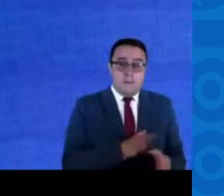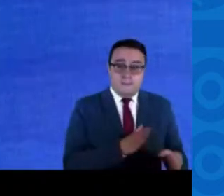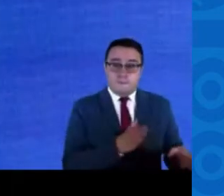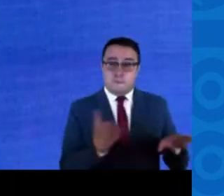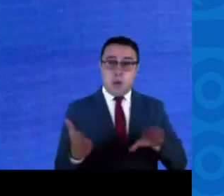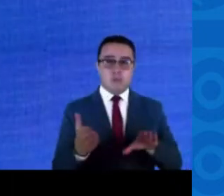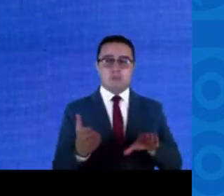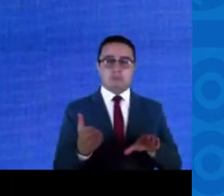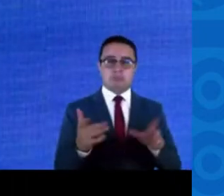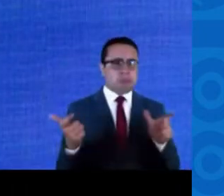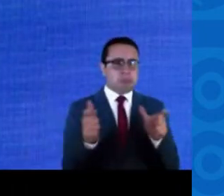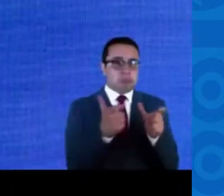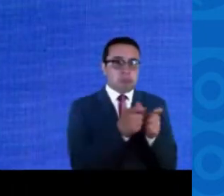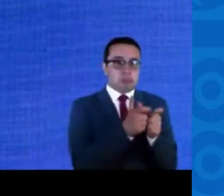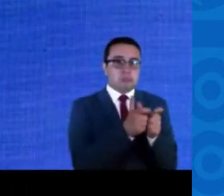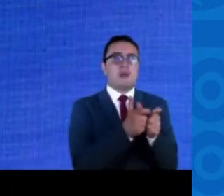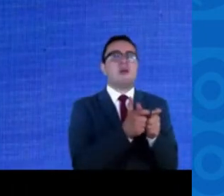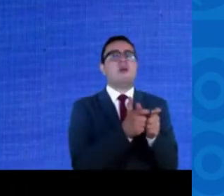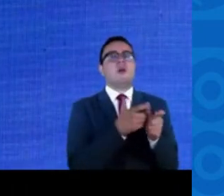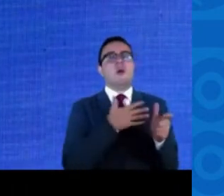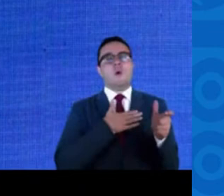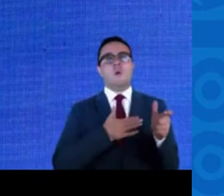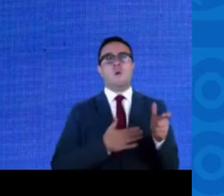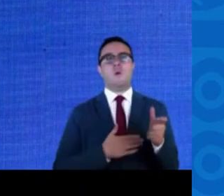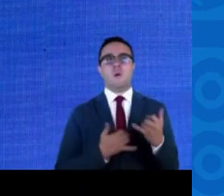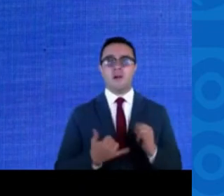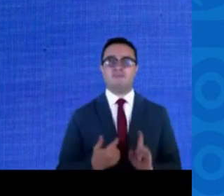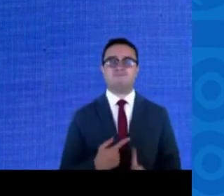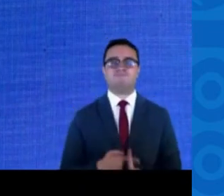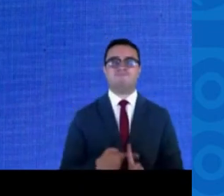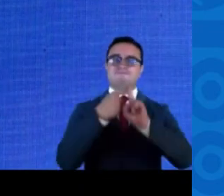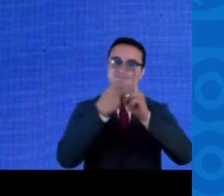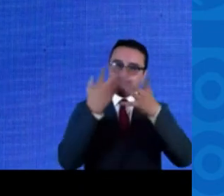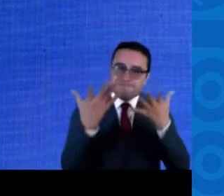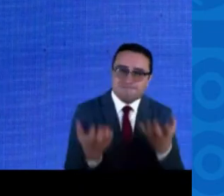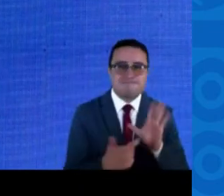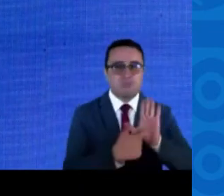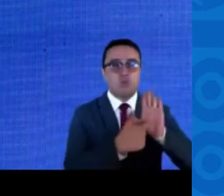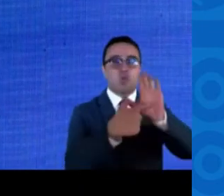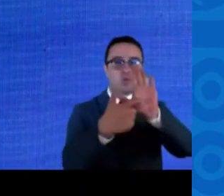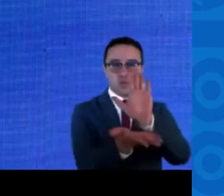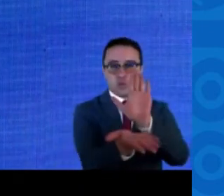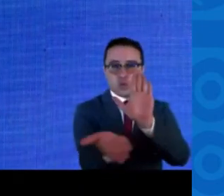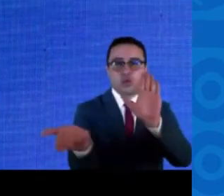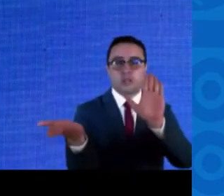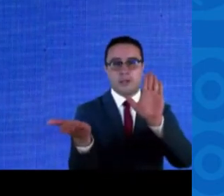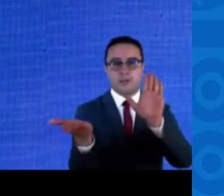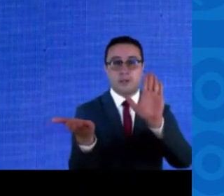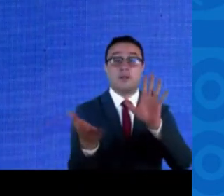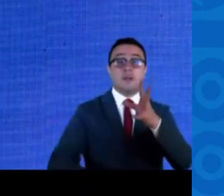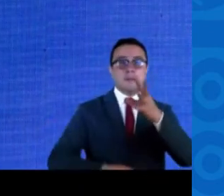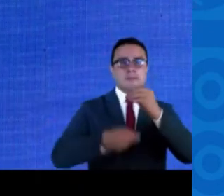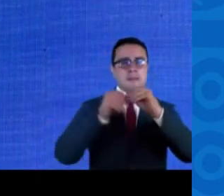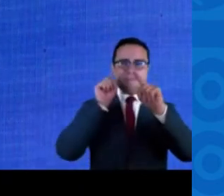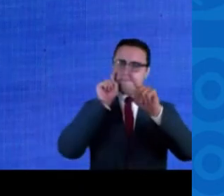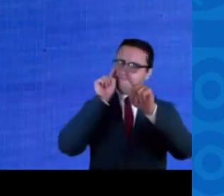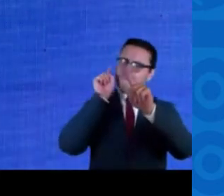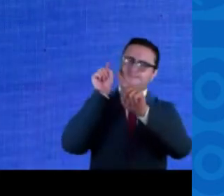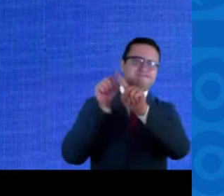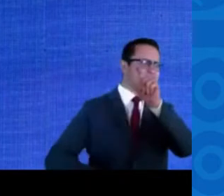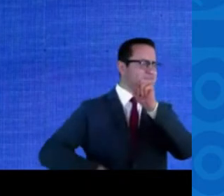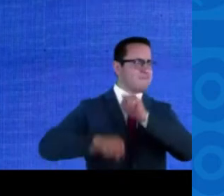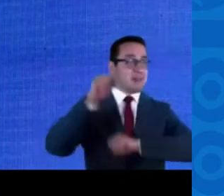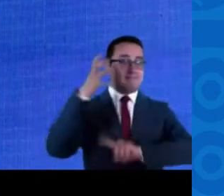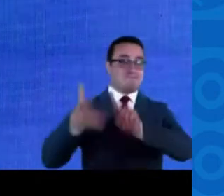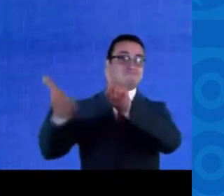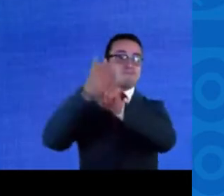in children under 5 years of age. This has been our motivation to share this, and perhaps the